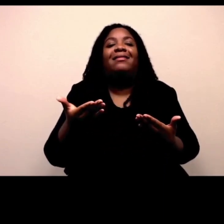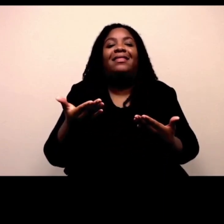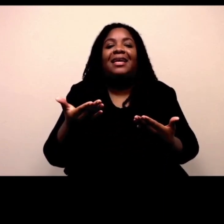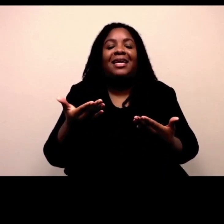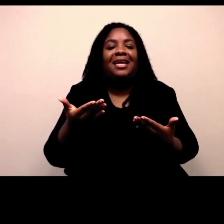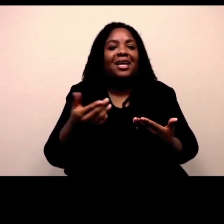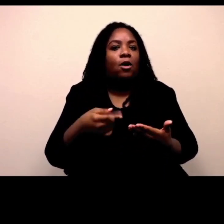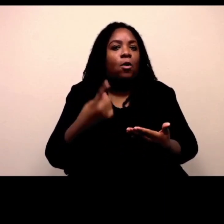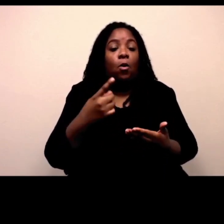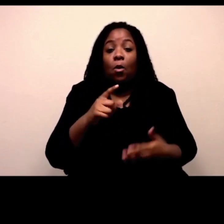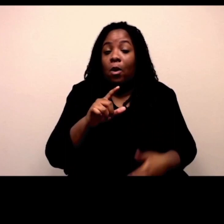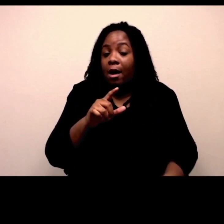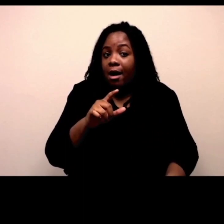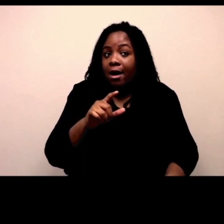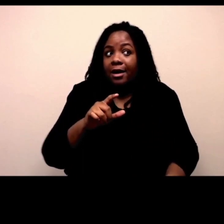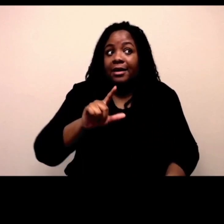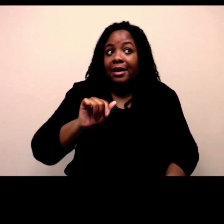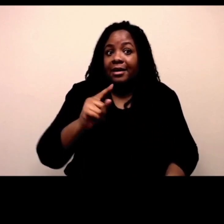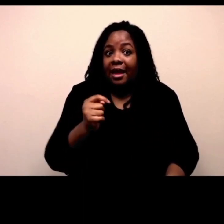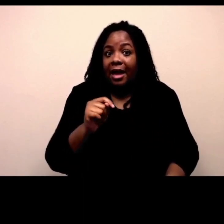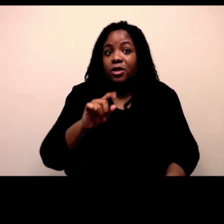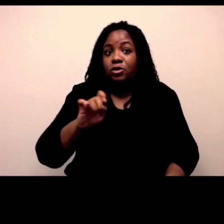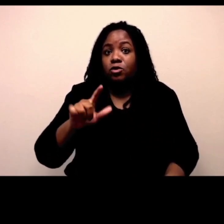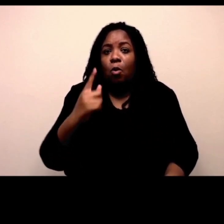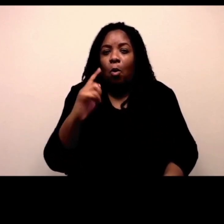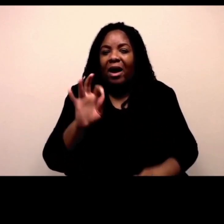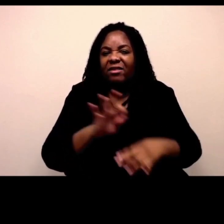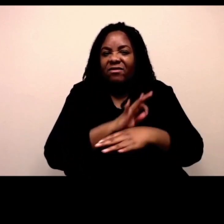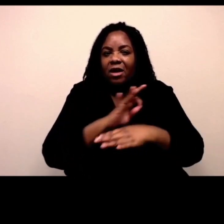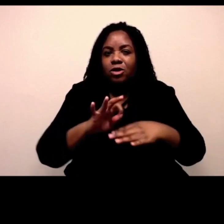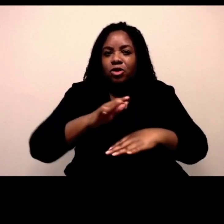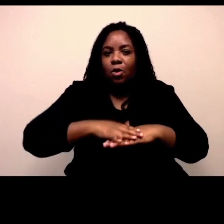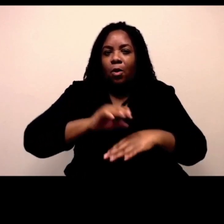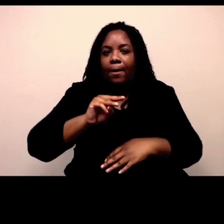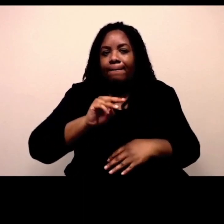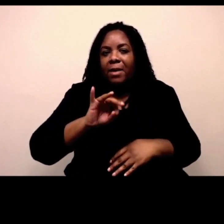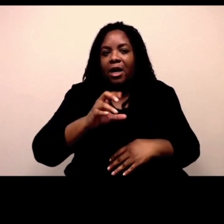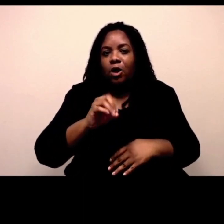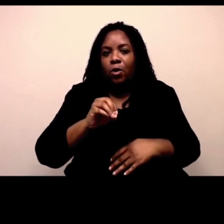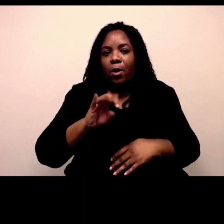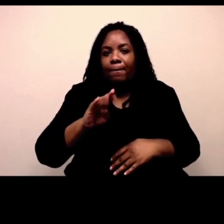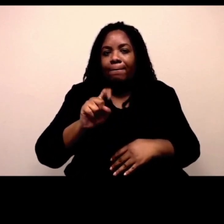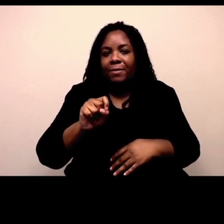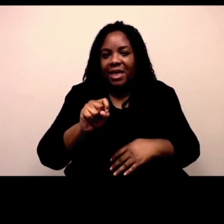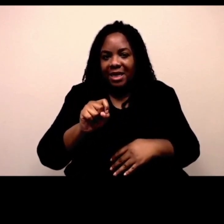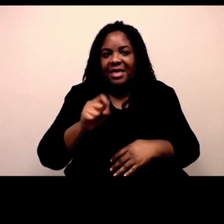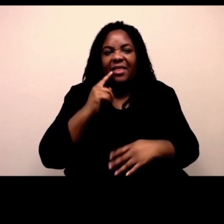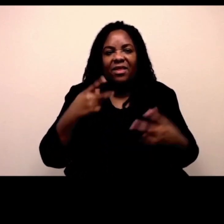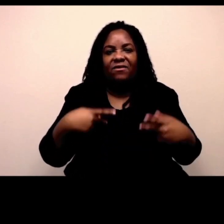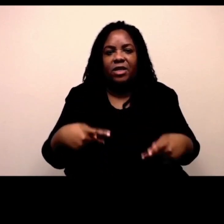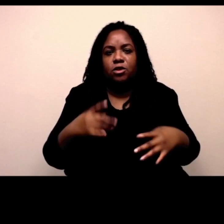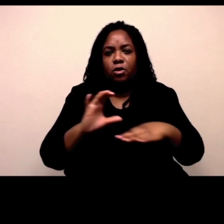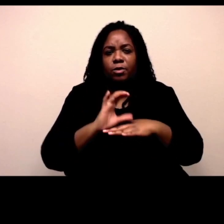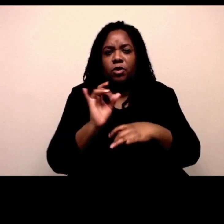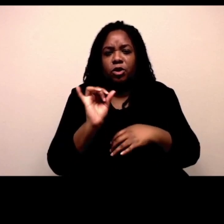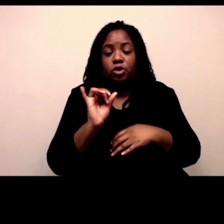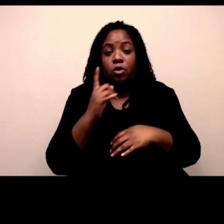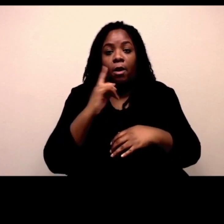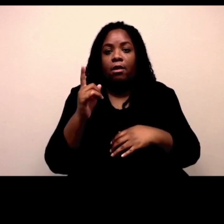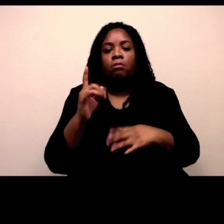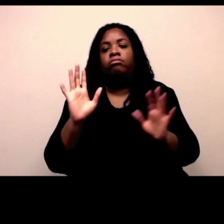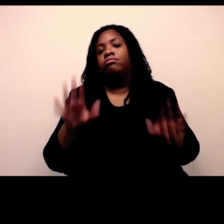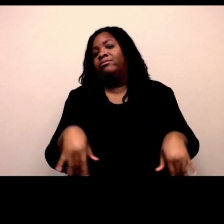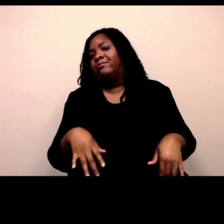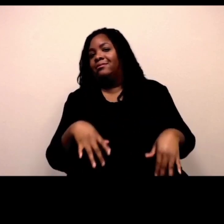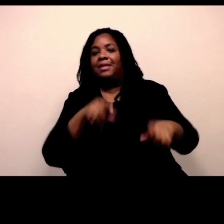move or one functionality on that microbit. And I love that physical computing too. And then it's over. And you can